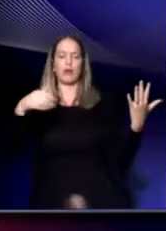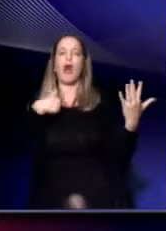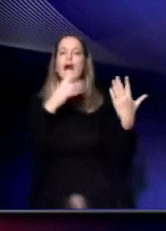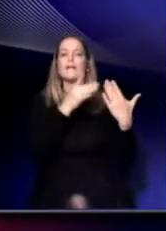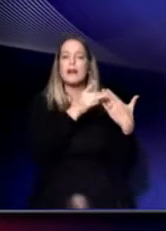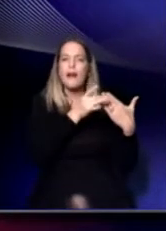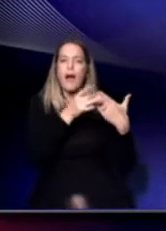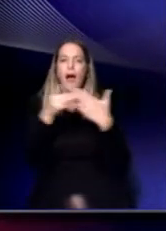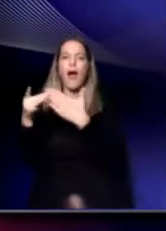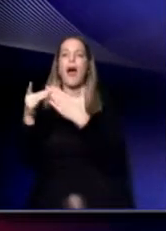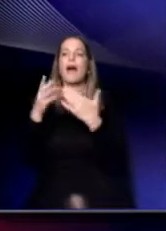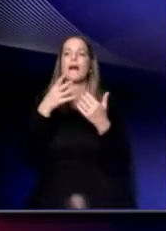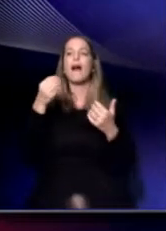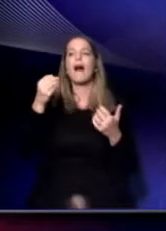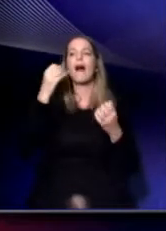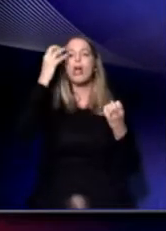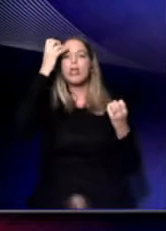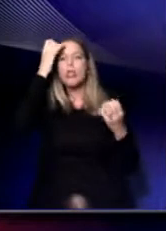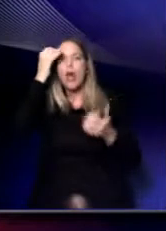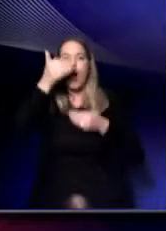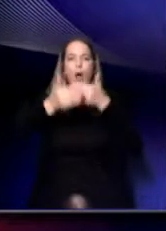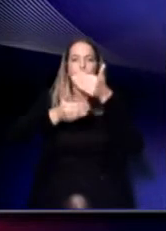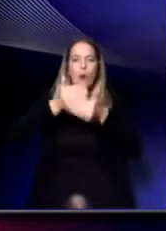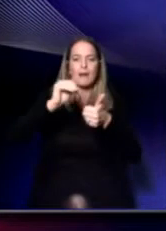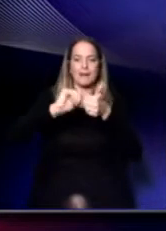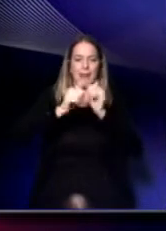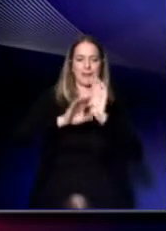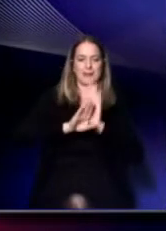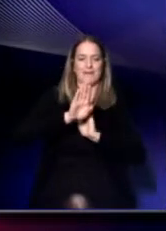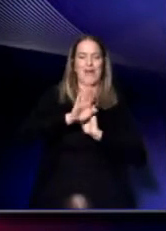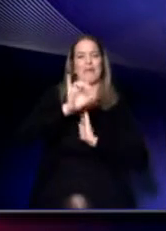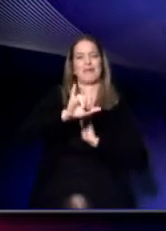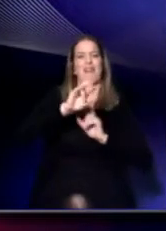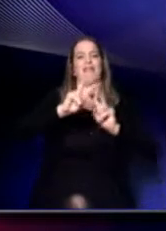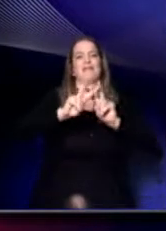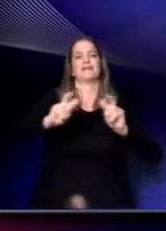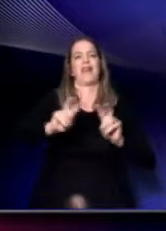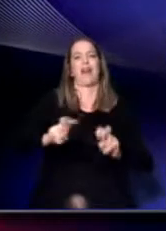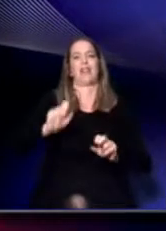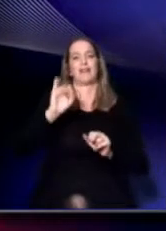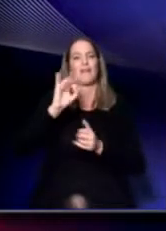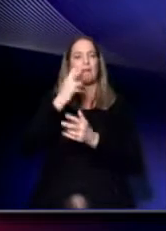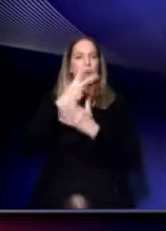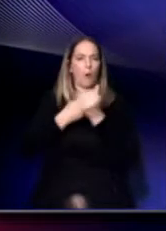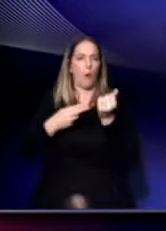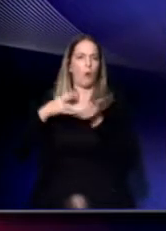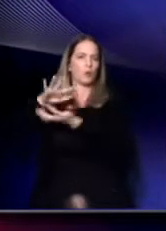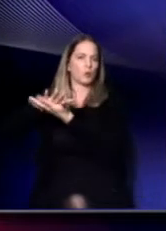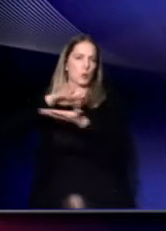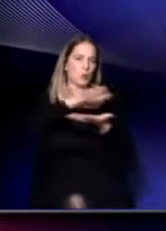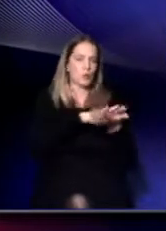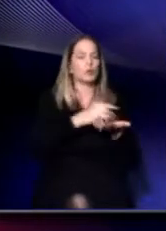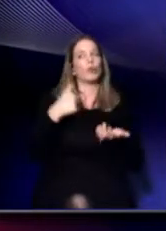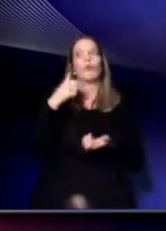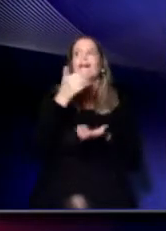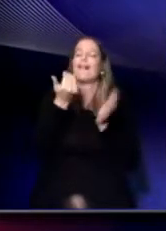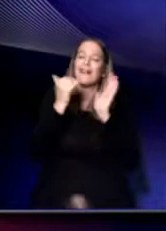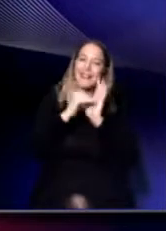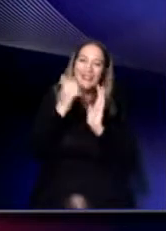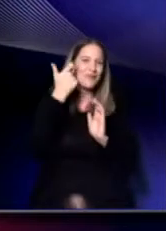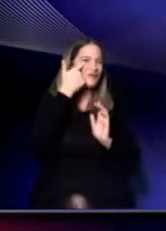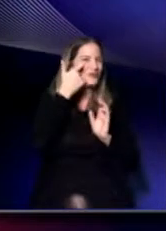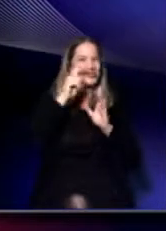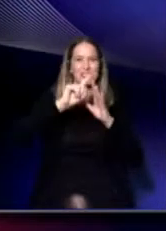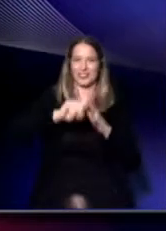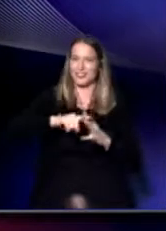thought processes that went into this analysis. Again, we're just starting. We will be talking about